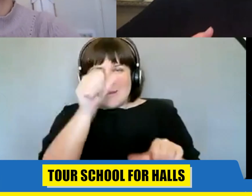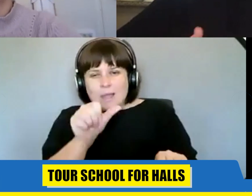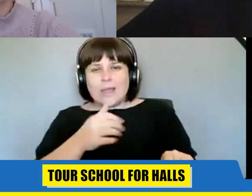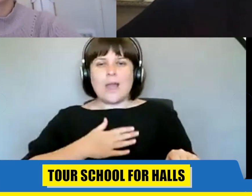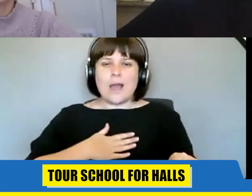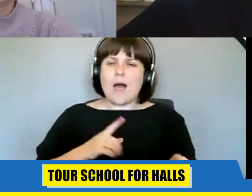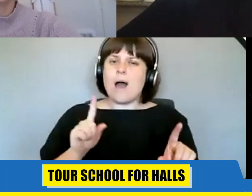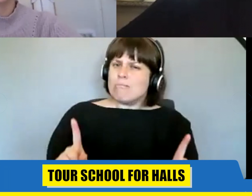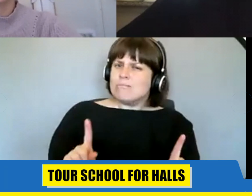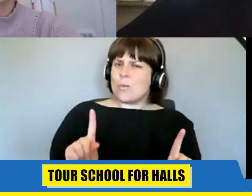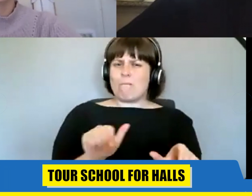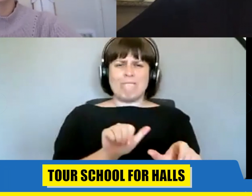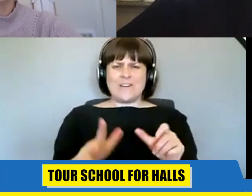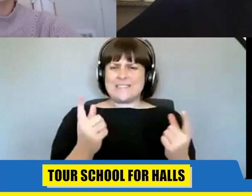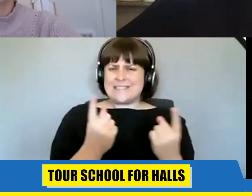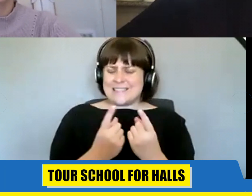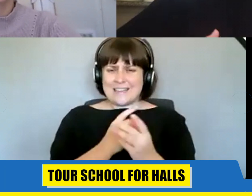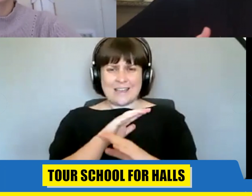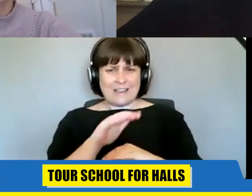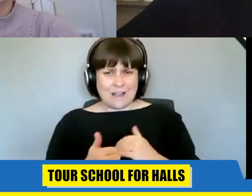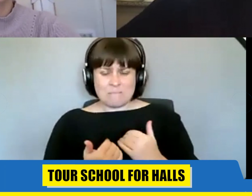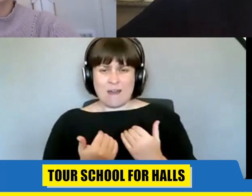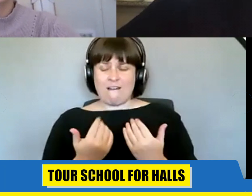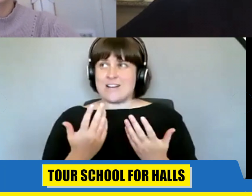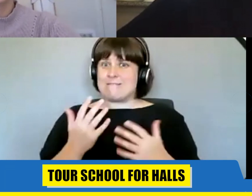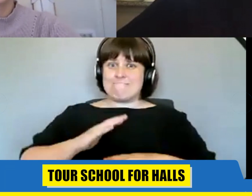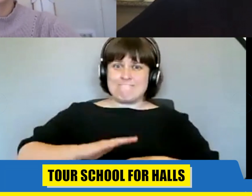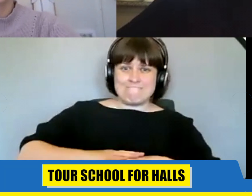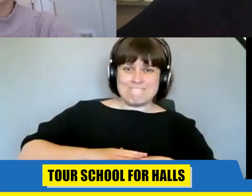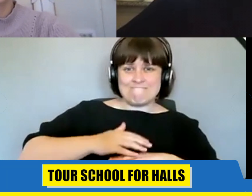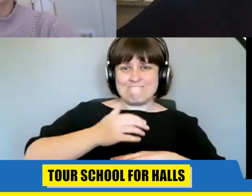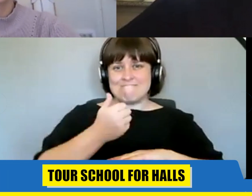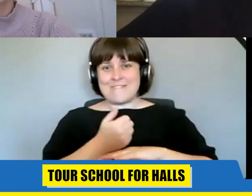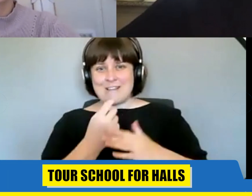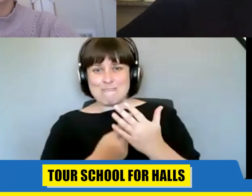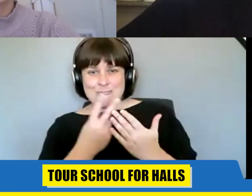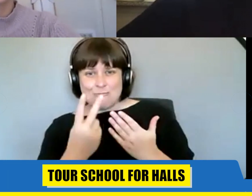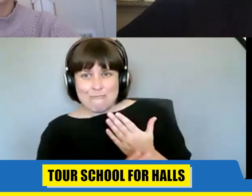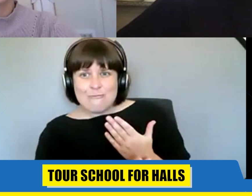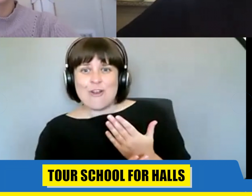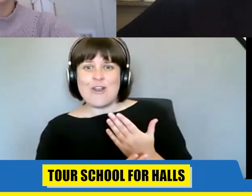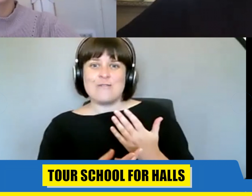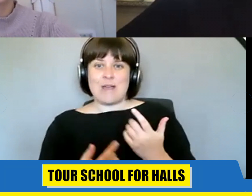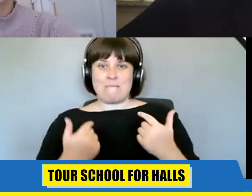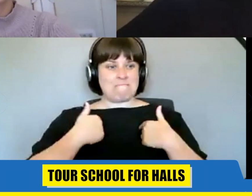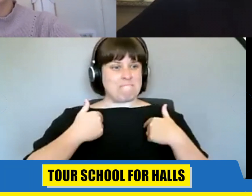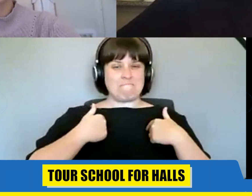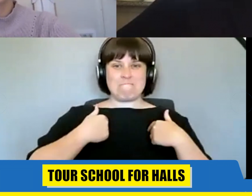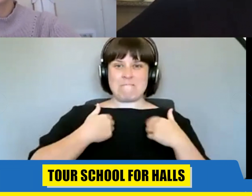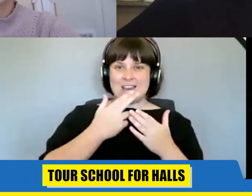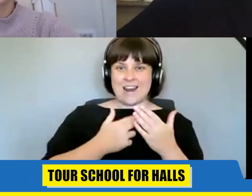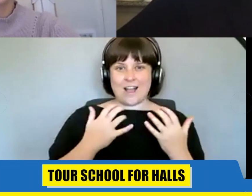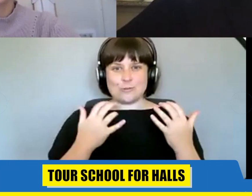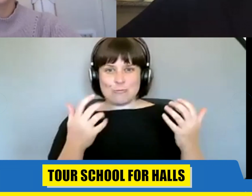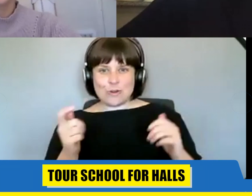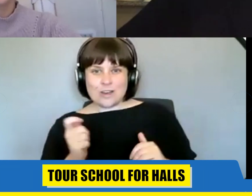of the great delights of being an arts audience member over a long period of time is that you discover